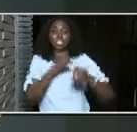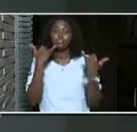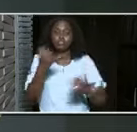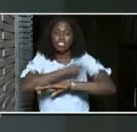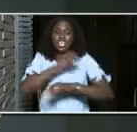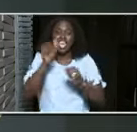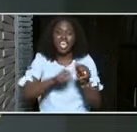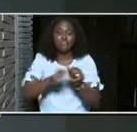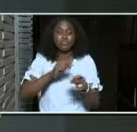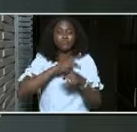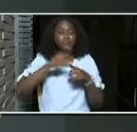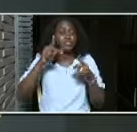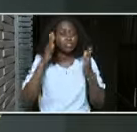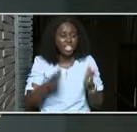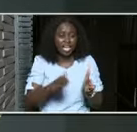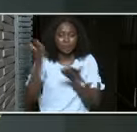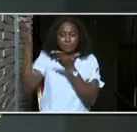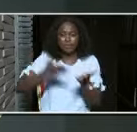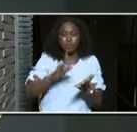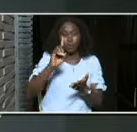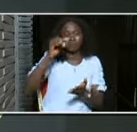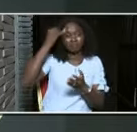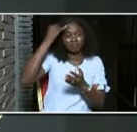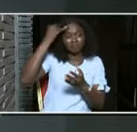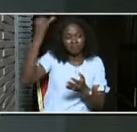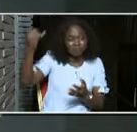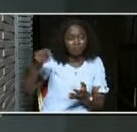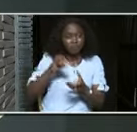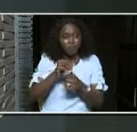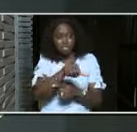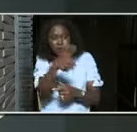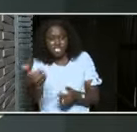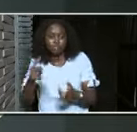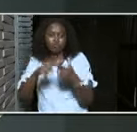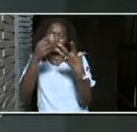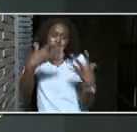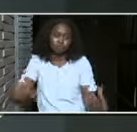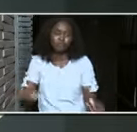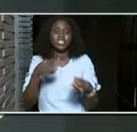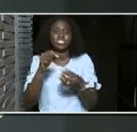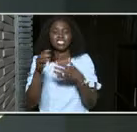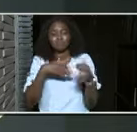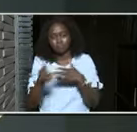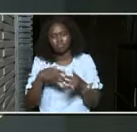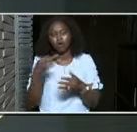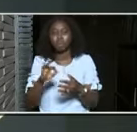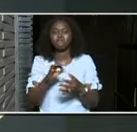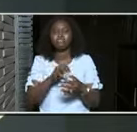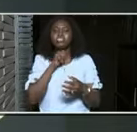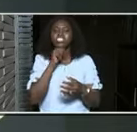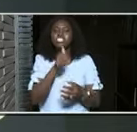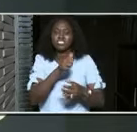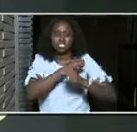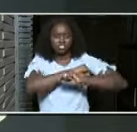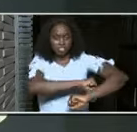every professional is bringing one suggestion or the other to sort out the issue of security. And, you know,